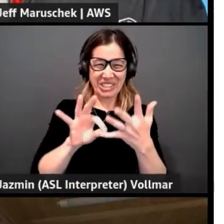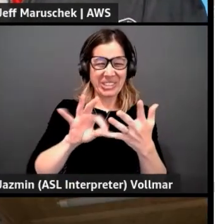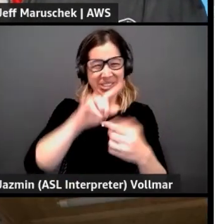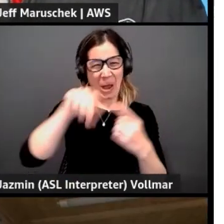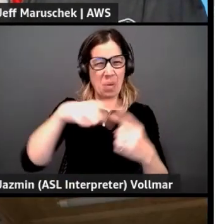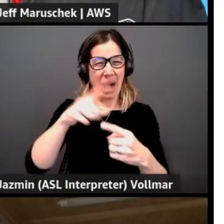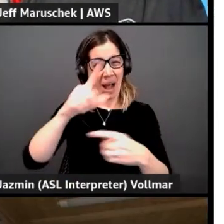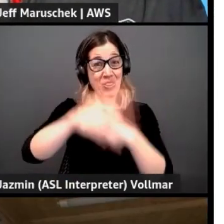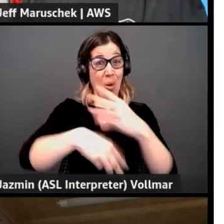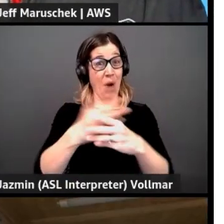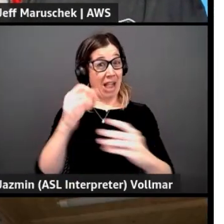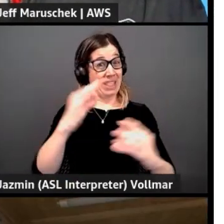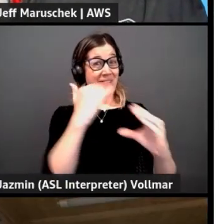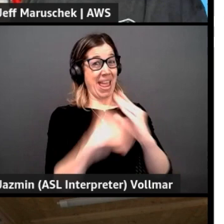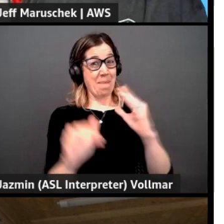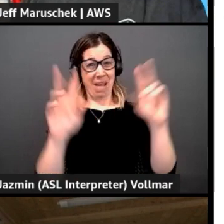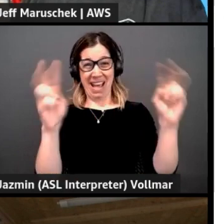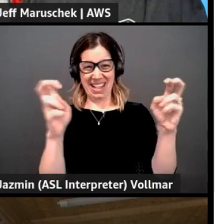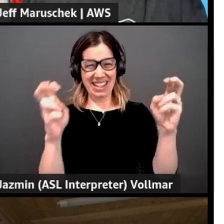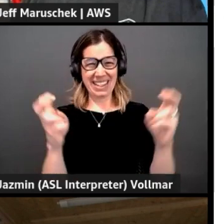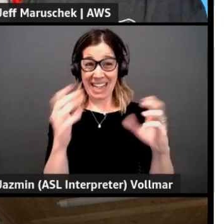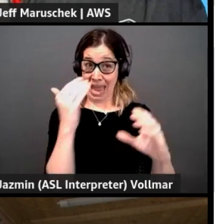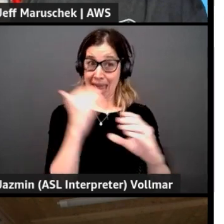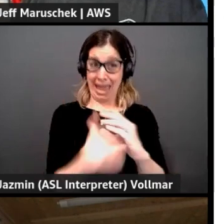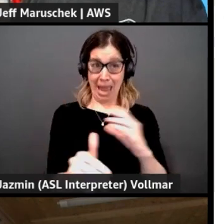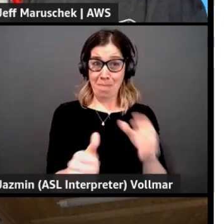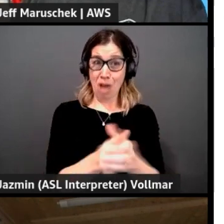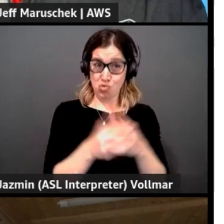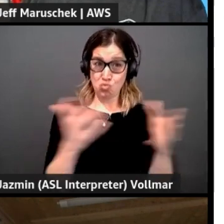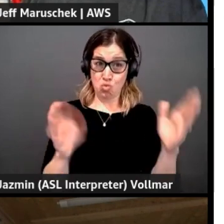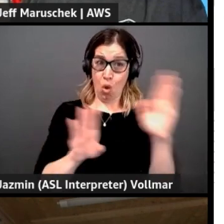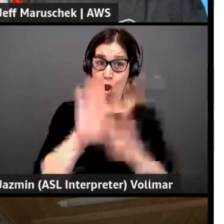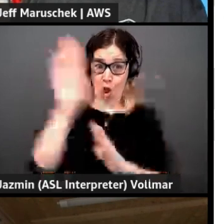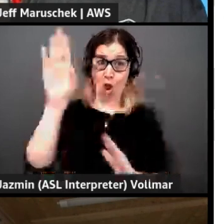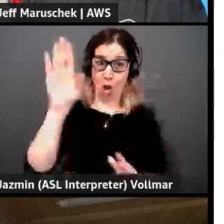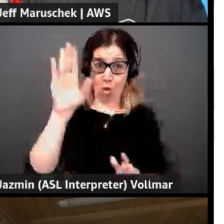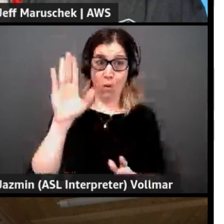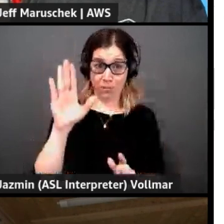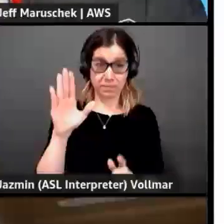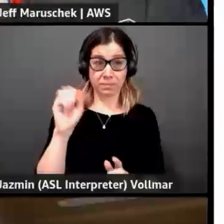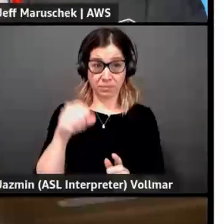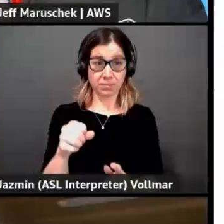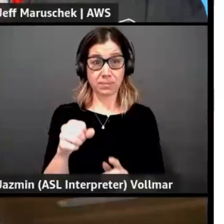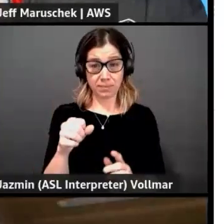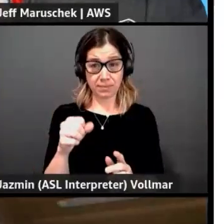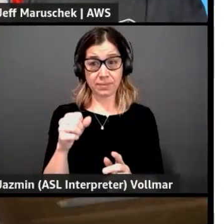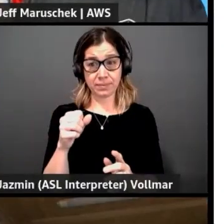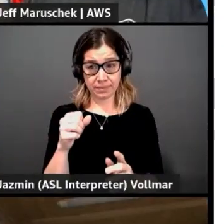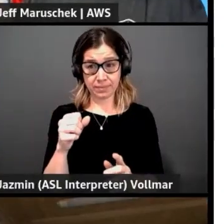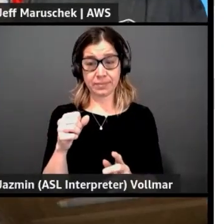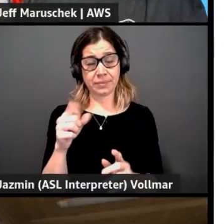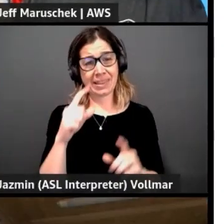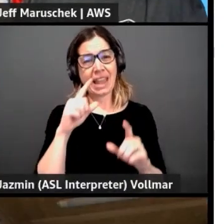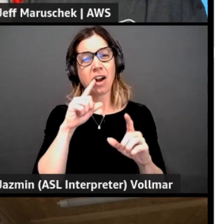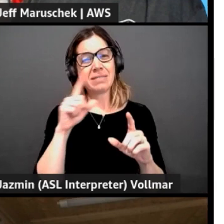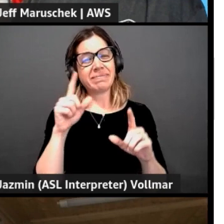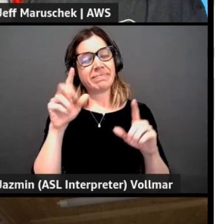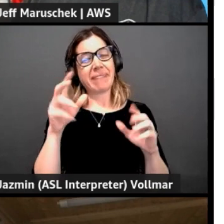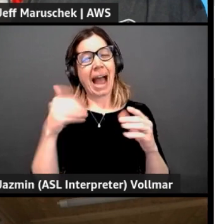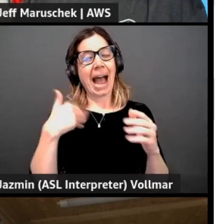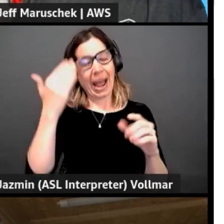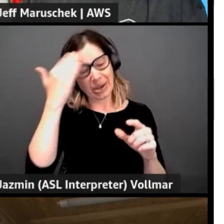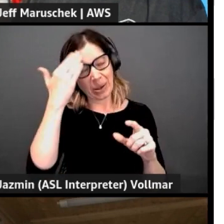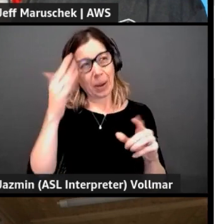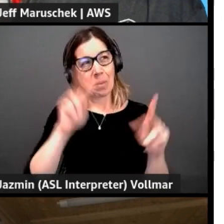email. And email is growing. It's the whole, it's probably the Mark Twain thing, where the rumors of my death are exaggerated. We've